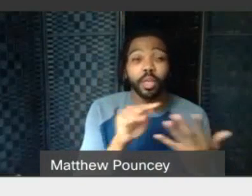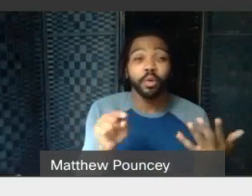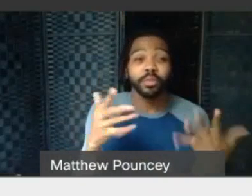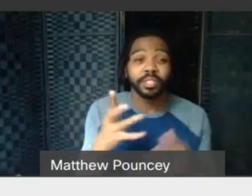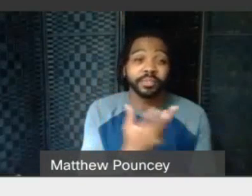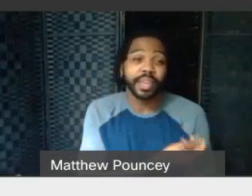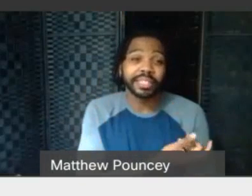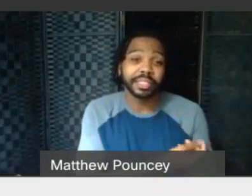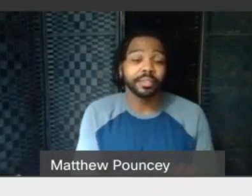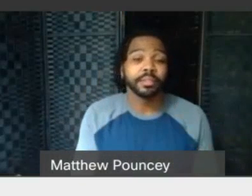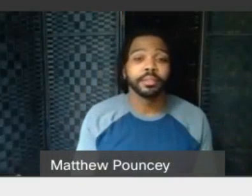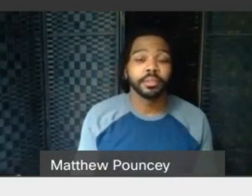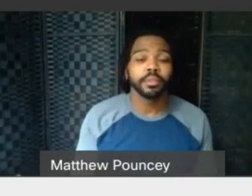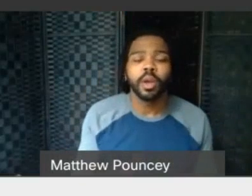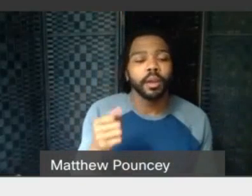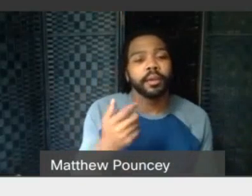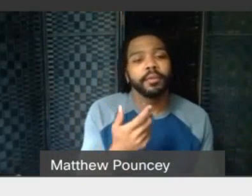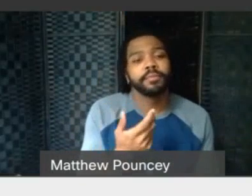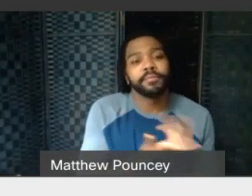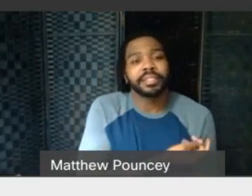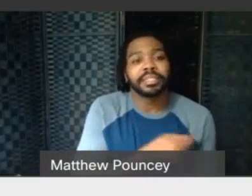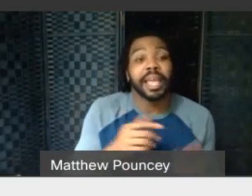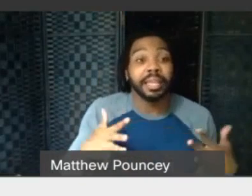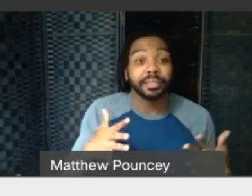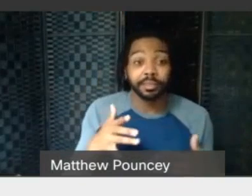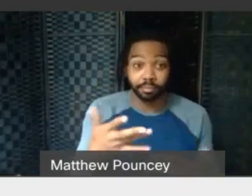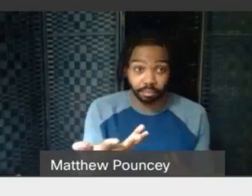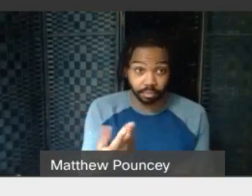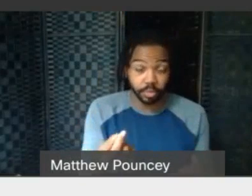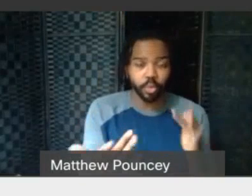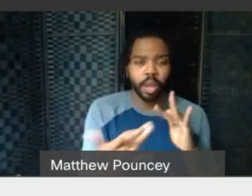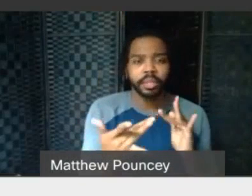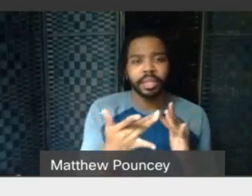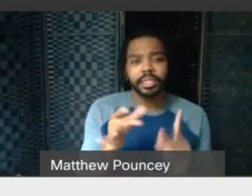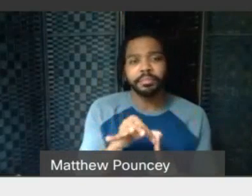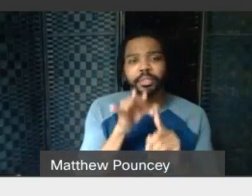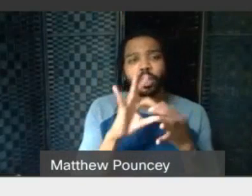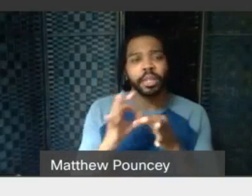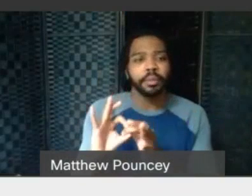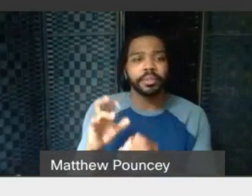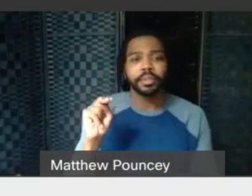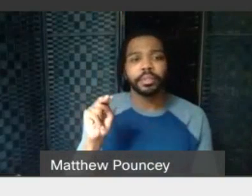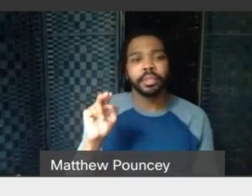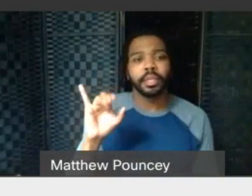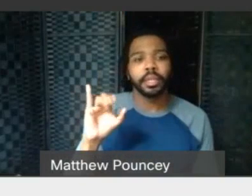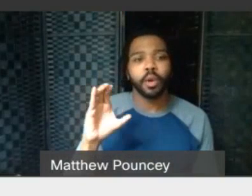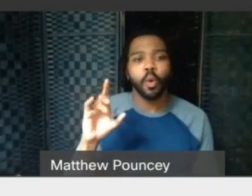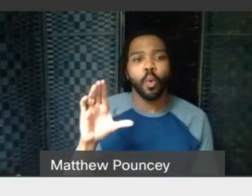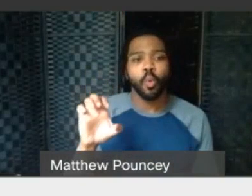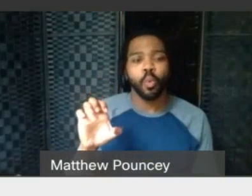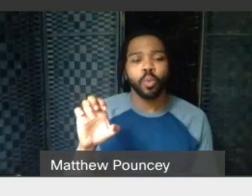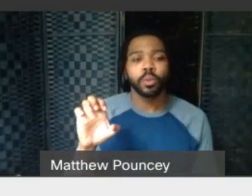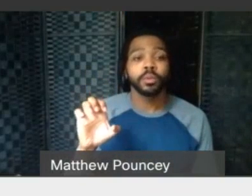hesitancy. If there are any questions, please contact Special Olympics, Nicole Preston